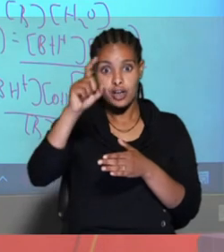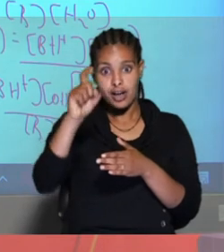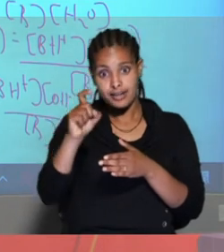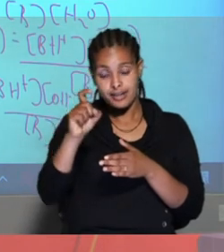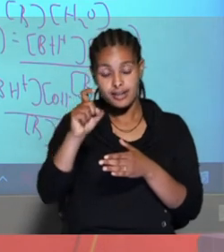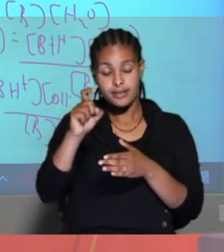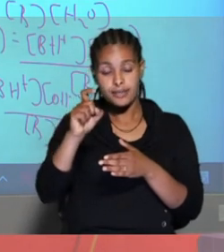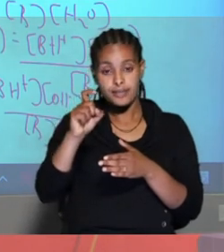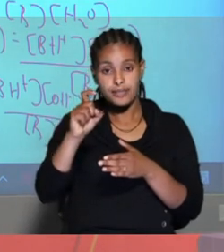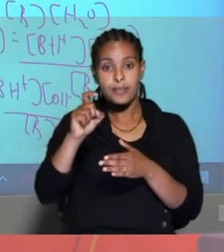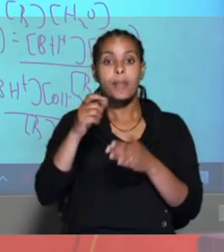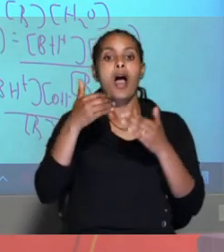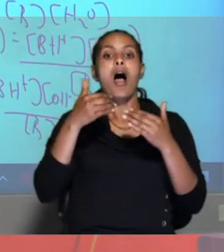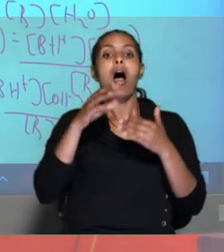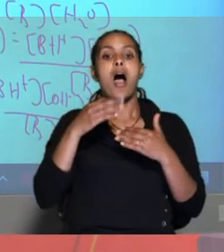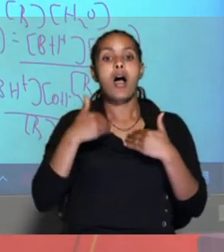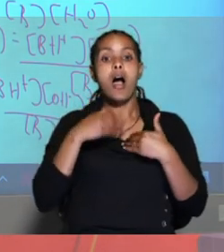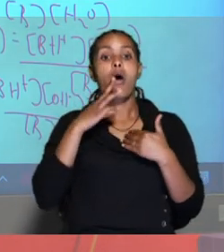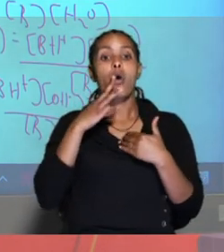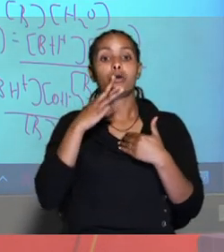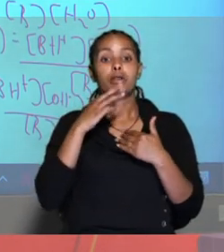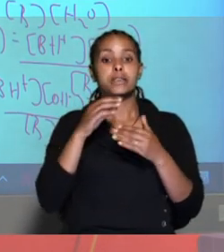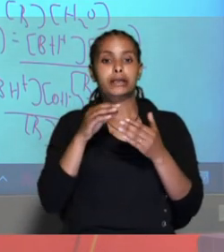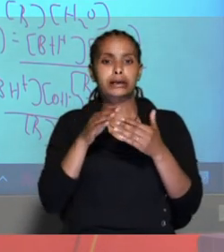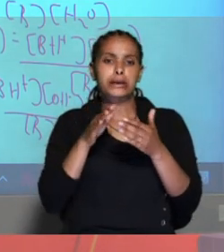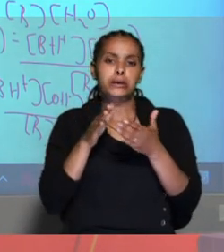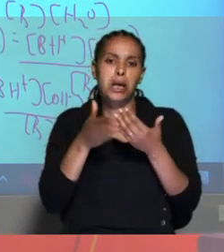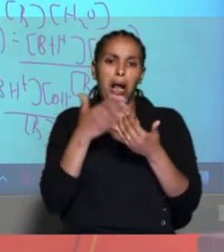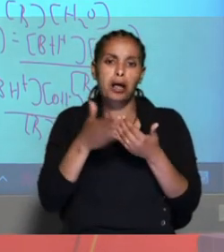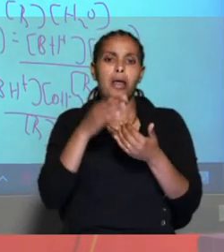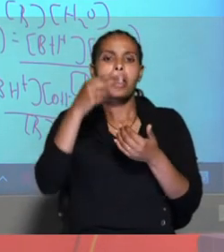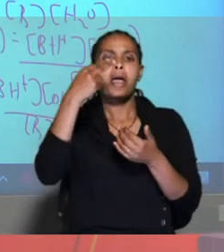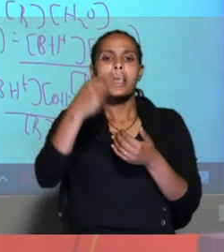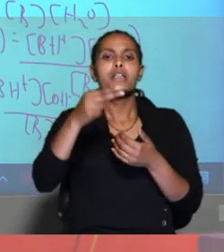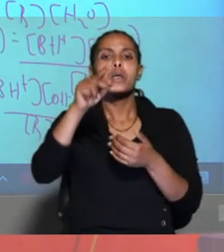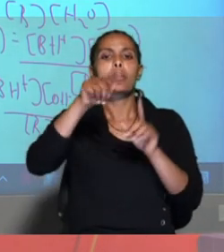HX aqueous slightly dissociates into